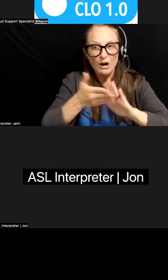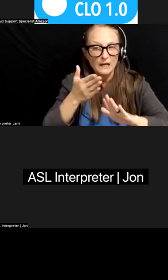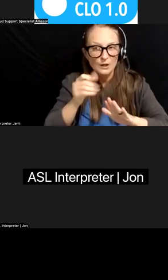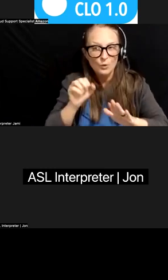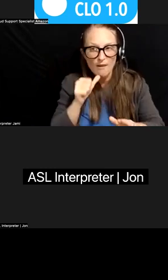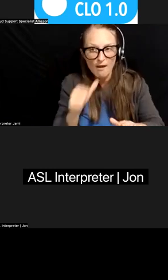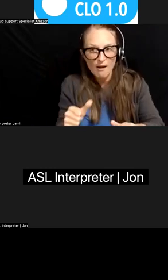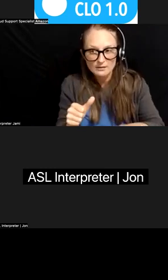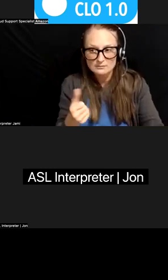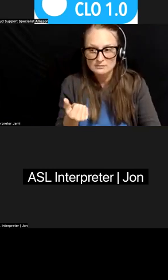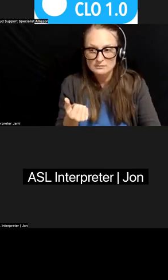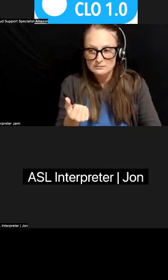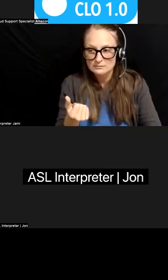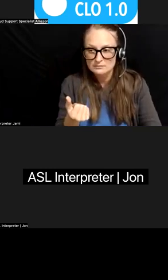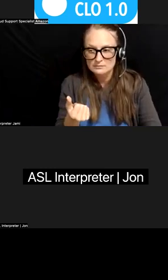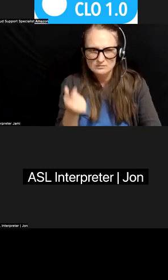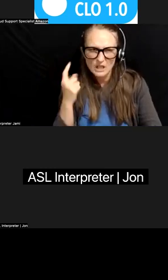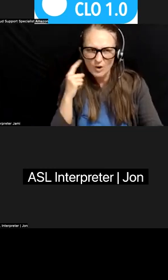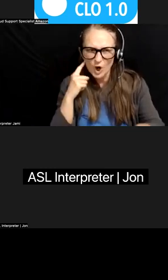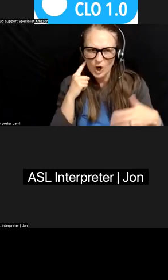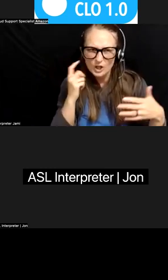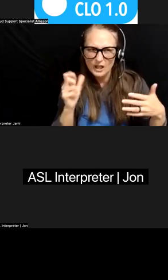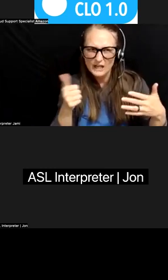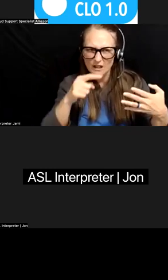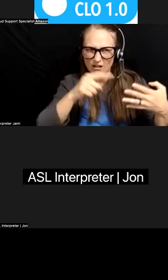Anybody happen to heard of any of these other ones?